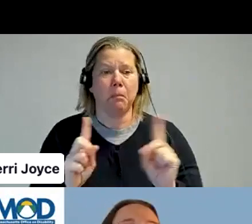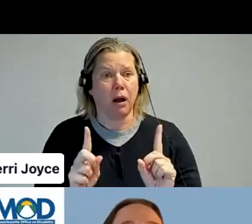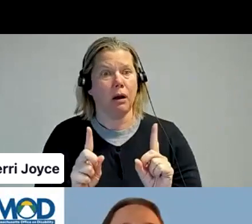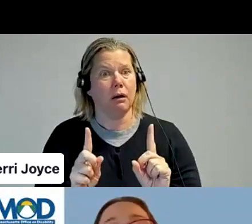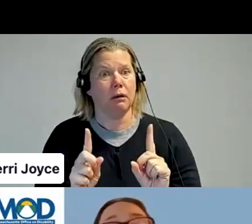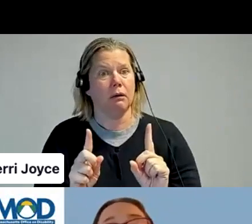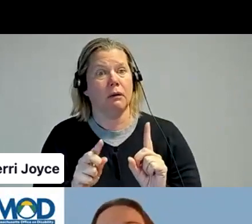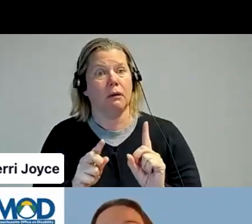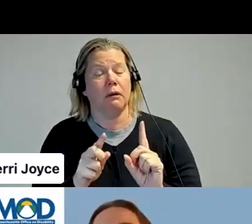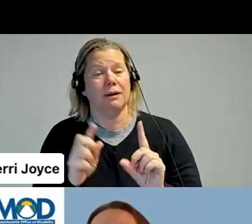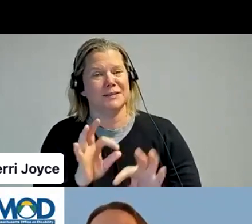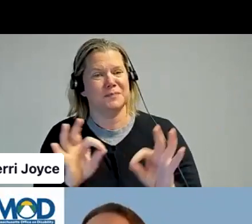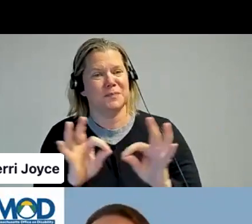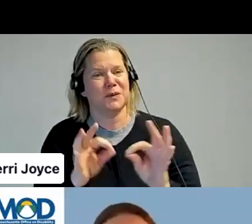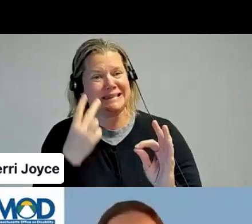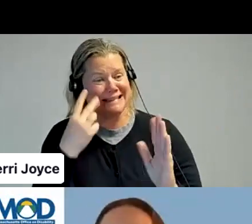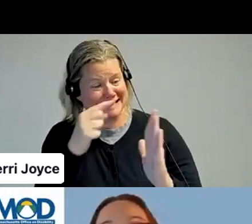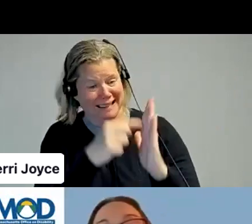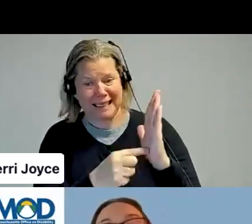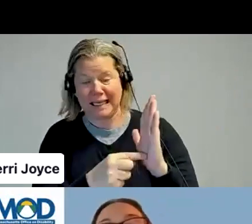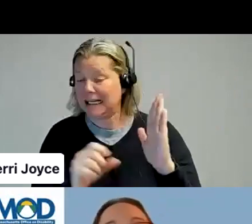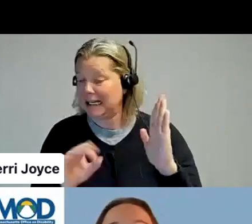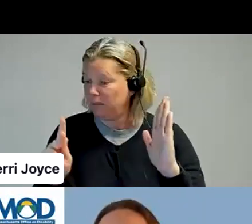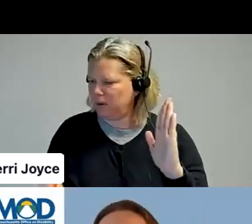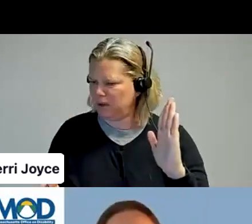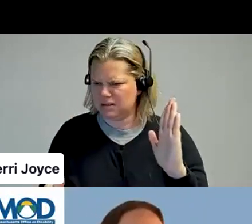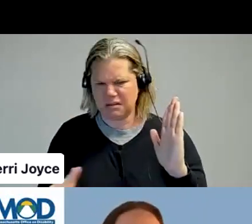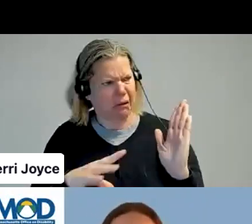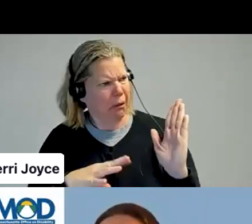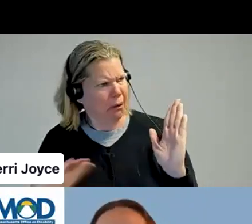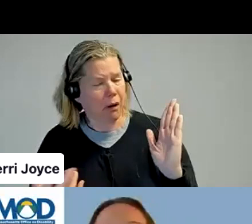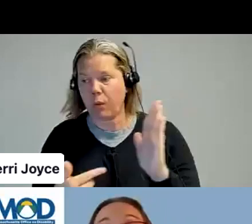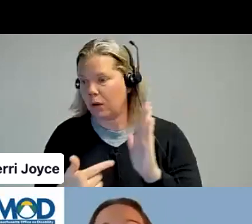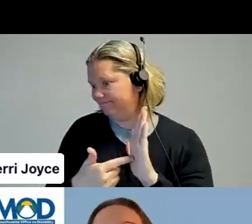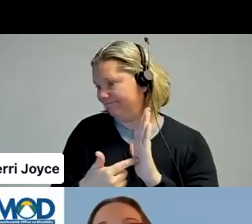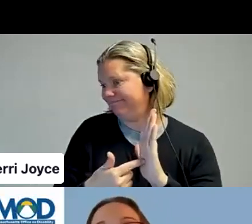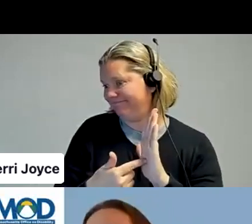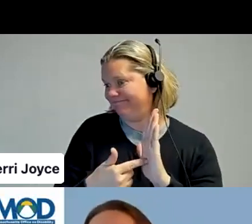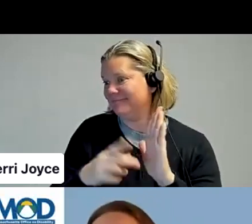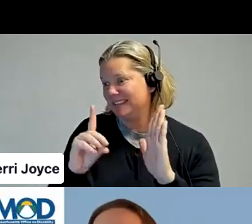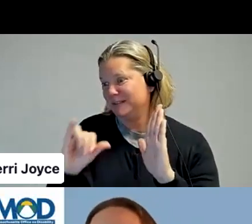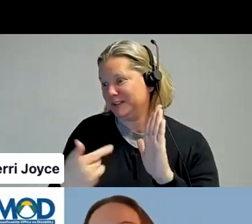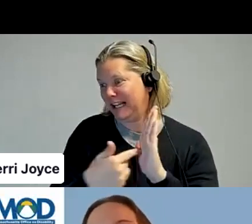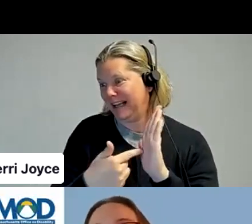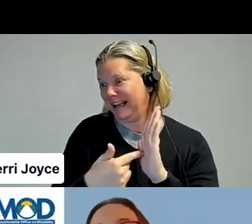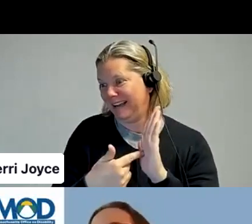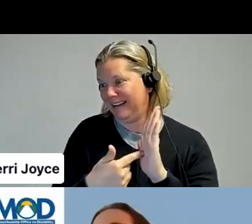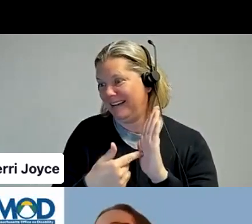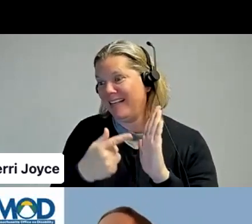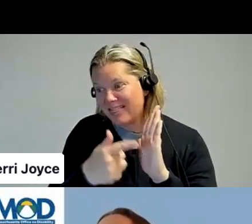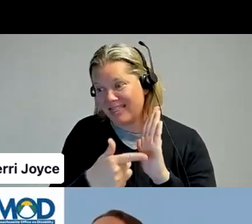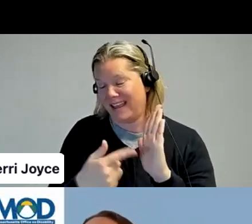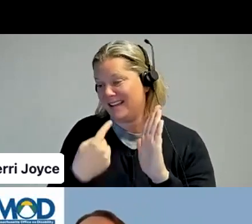these is you can point to them and say, this is the enforcement agency, they're the authority on this, and this is what they